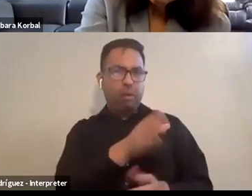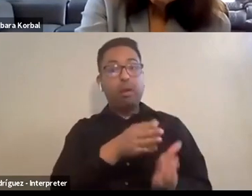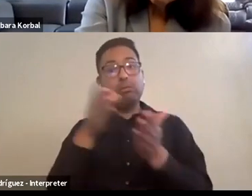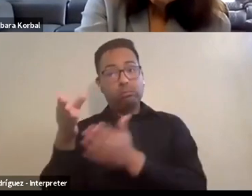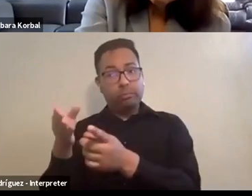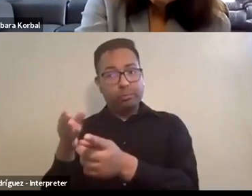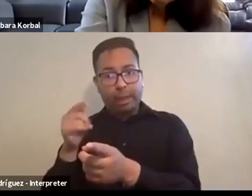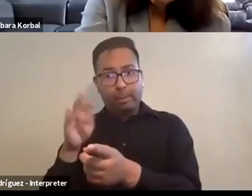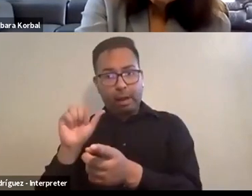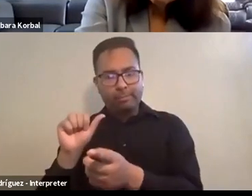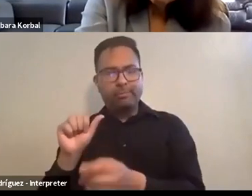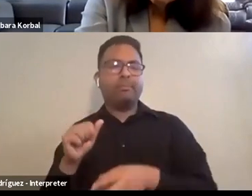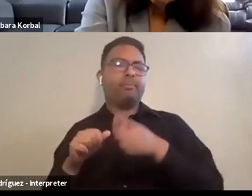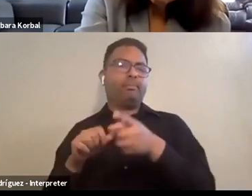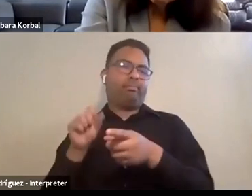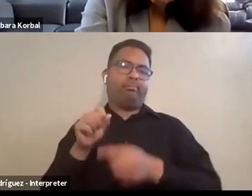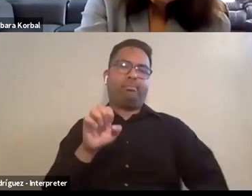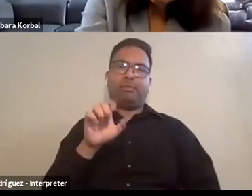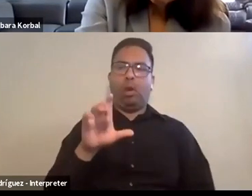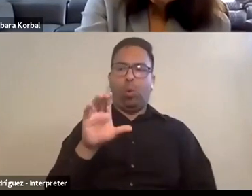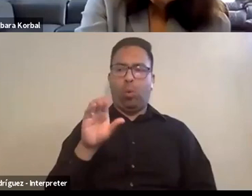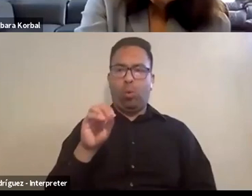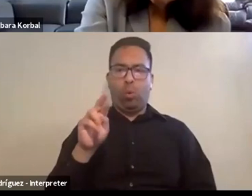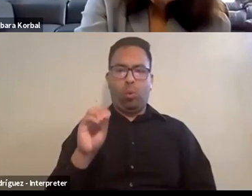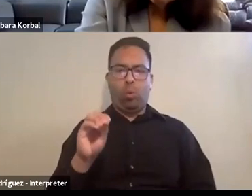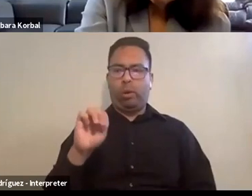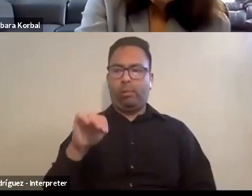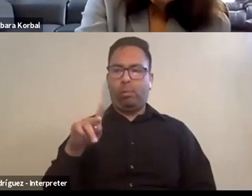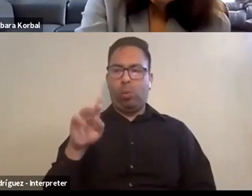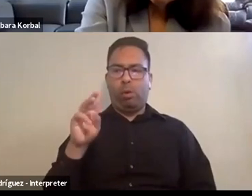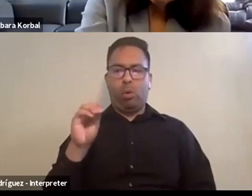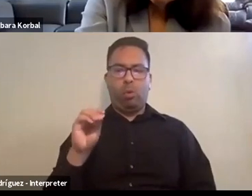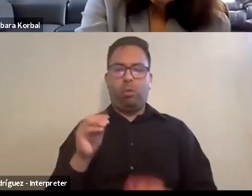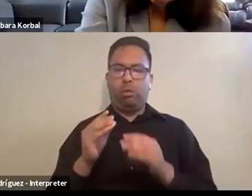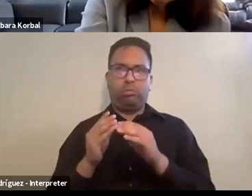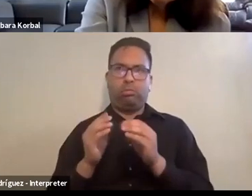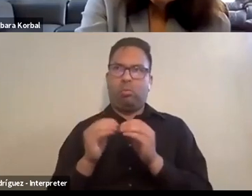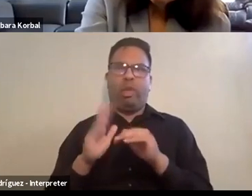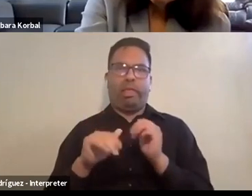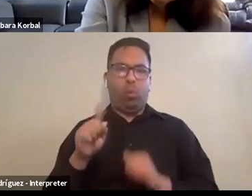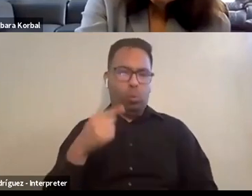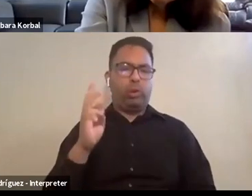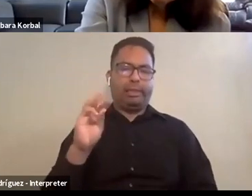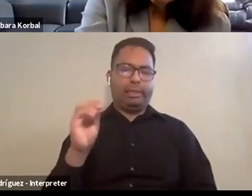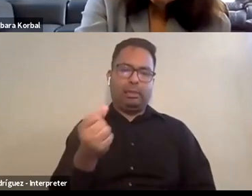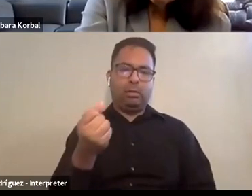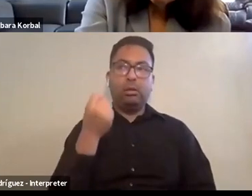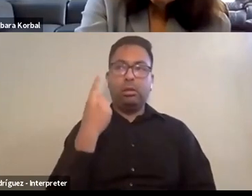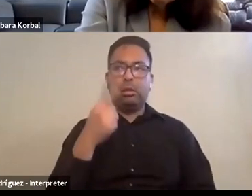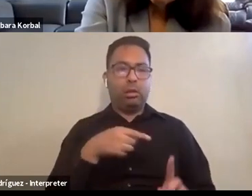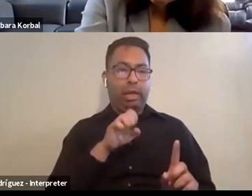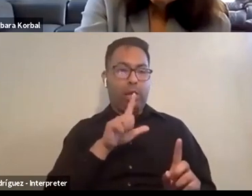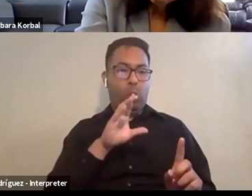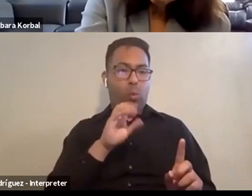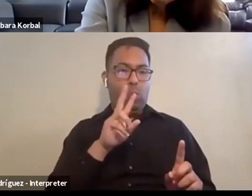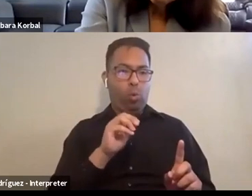of course. El Corno Emplumado goes beyond the 68 movement. If we think about it, Del Corno first issue was